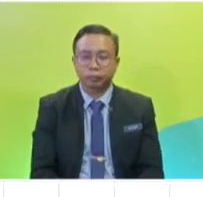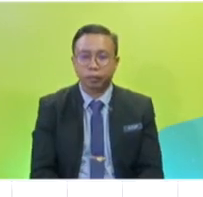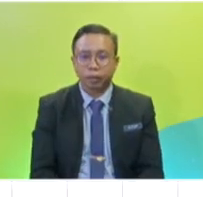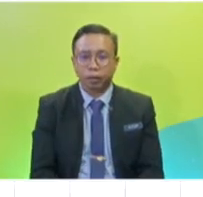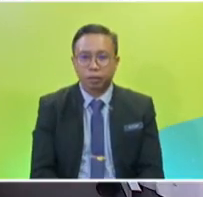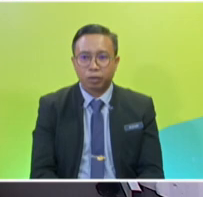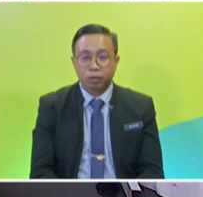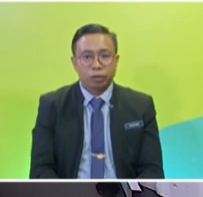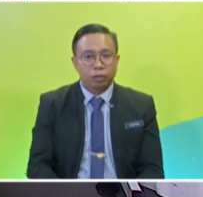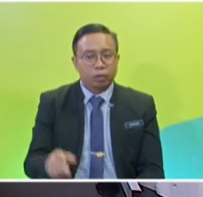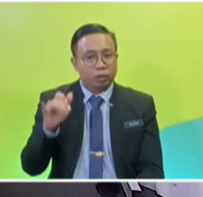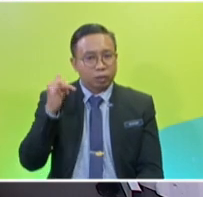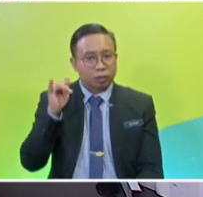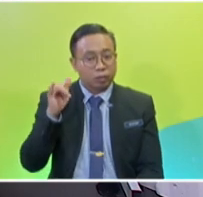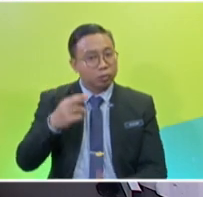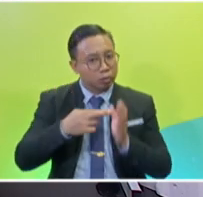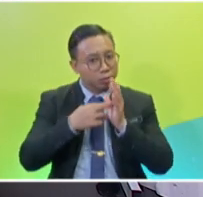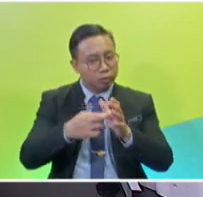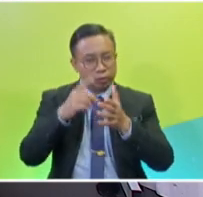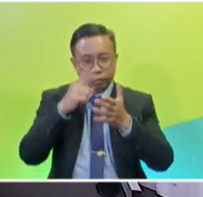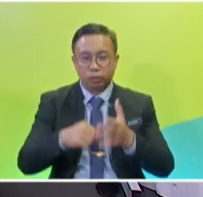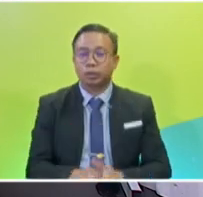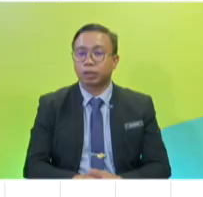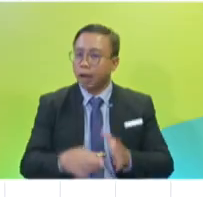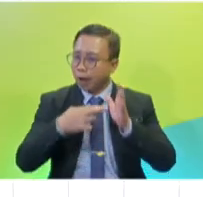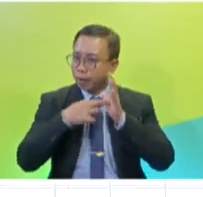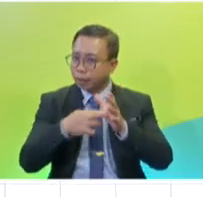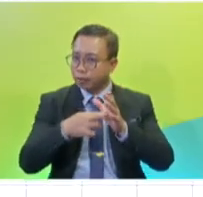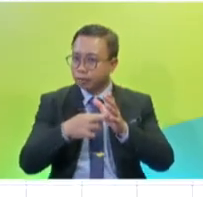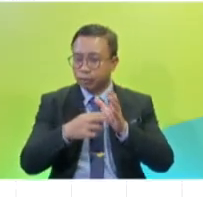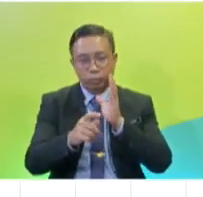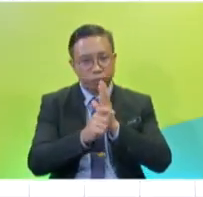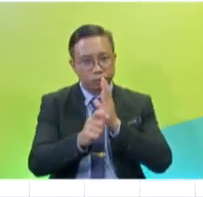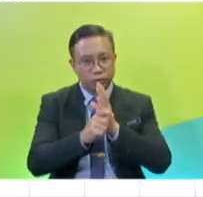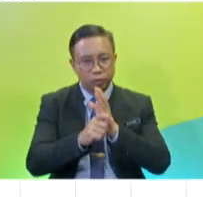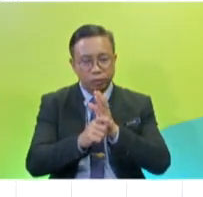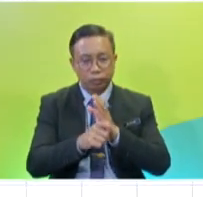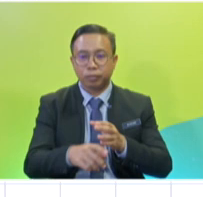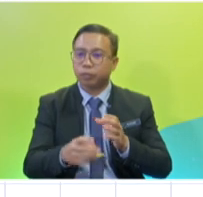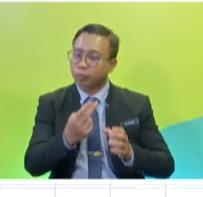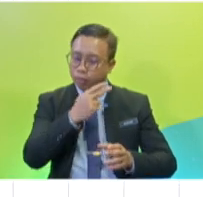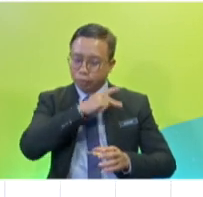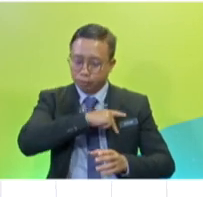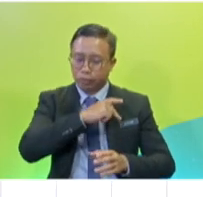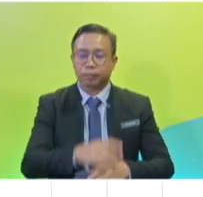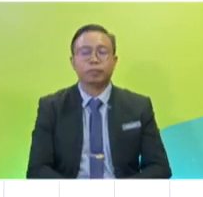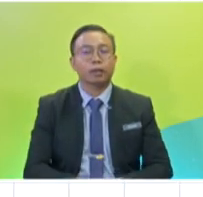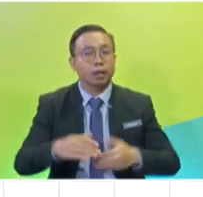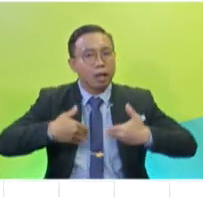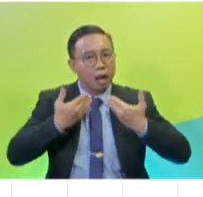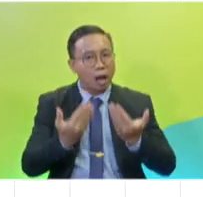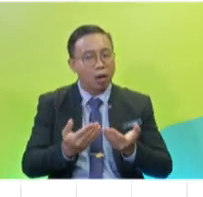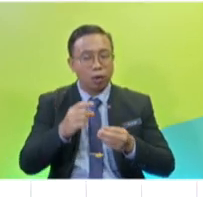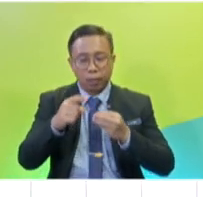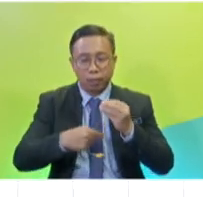does yellow color represent, Nana? Yellow represents positivity or benefit. Good job. How about